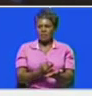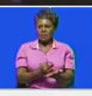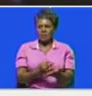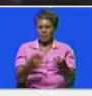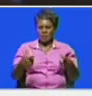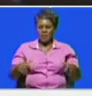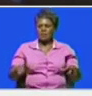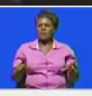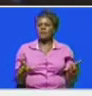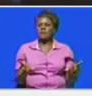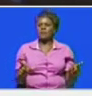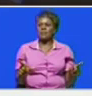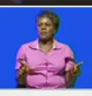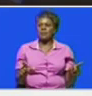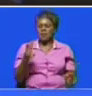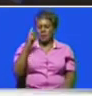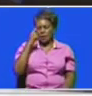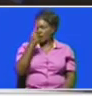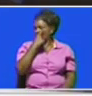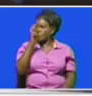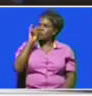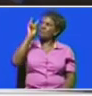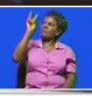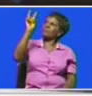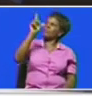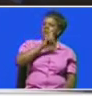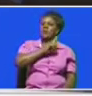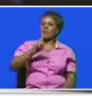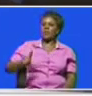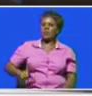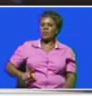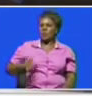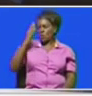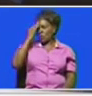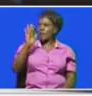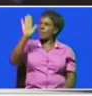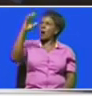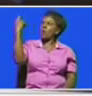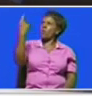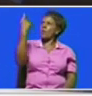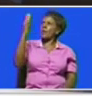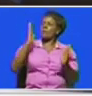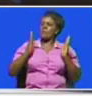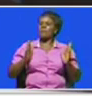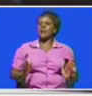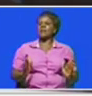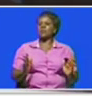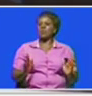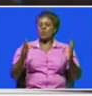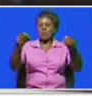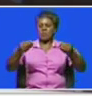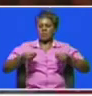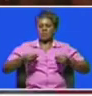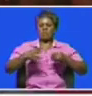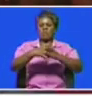let our eyes look up to the Lord, because he's the only one that is able to comfort